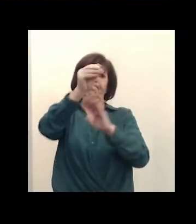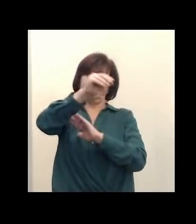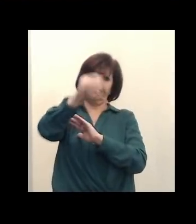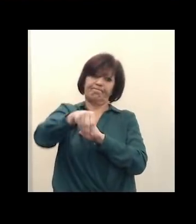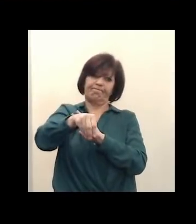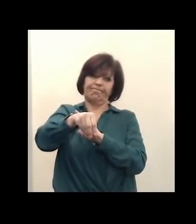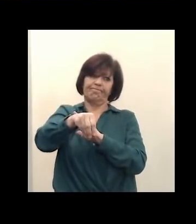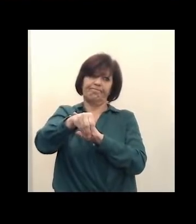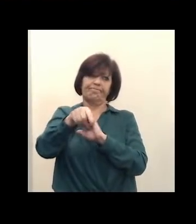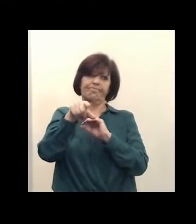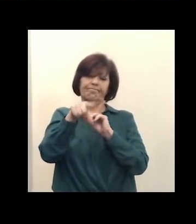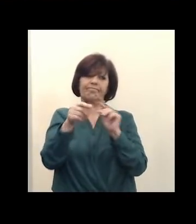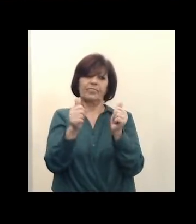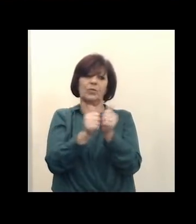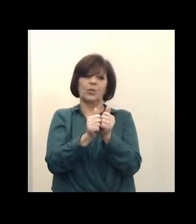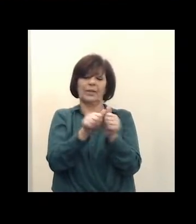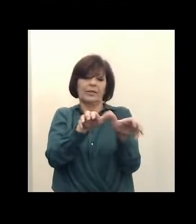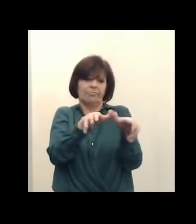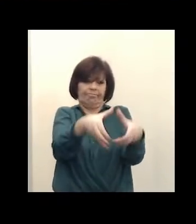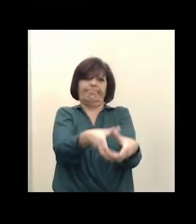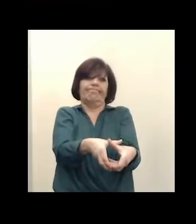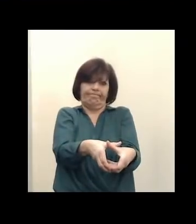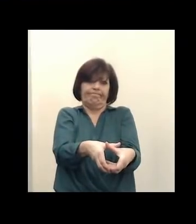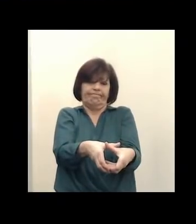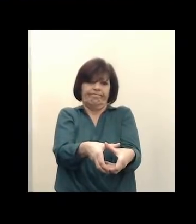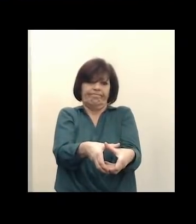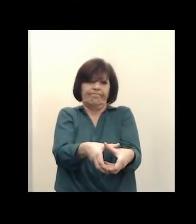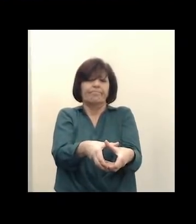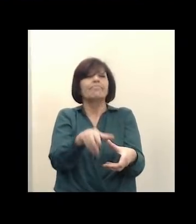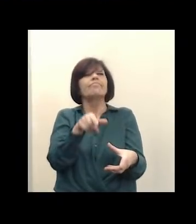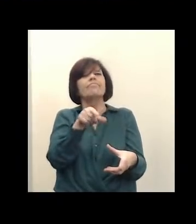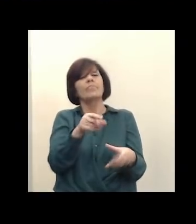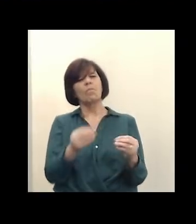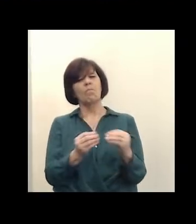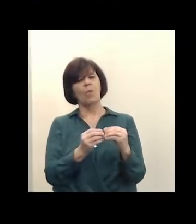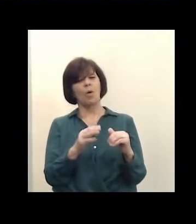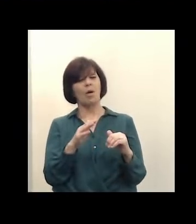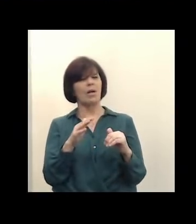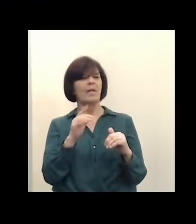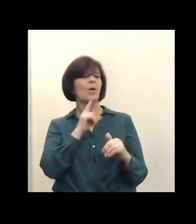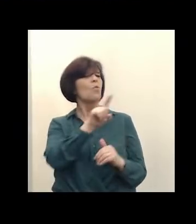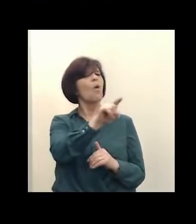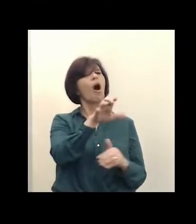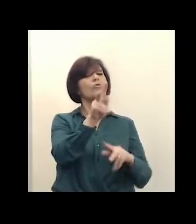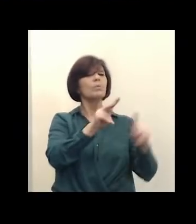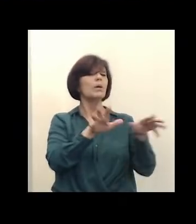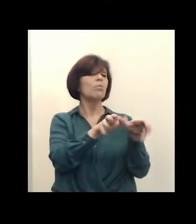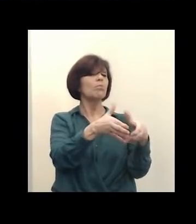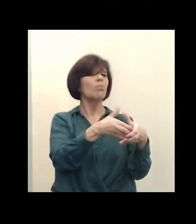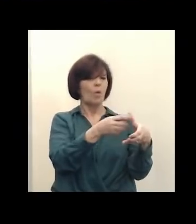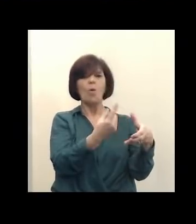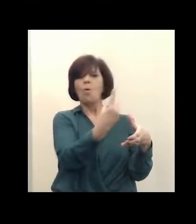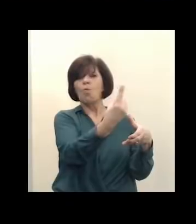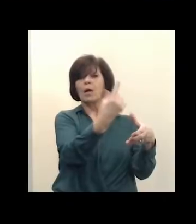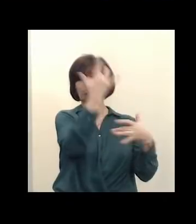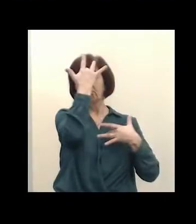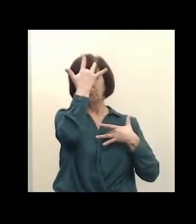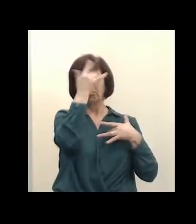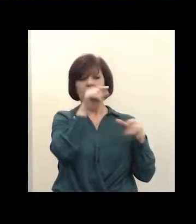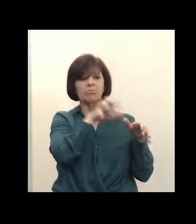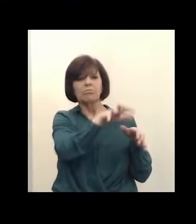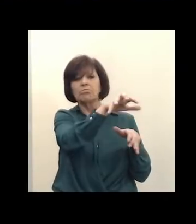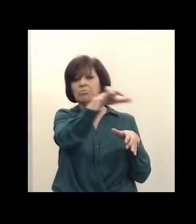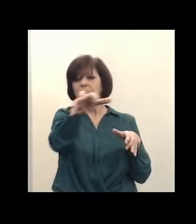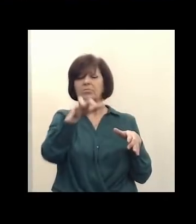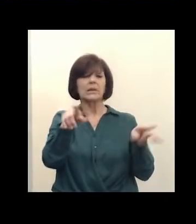it pertains to its population. Basically, more than 1 out of 100 residents in that area had caught a new COVID case. The same is for